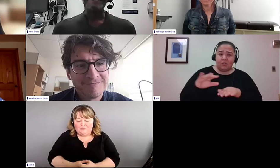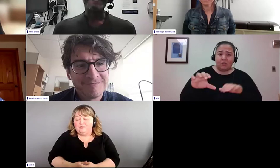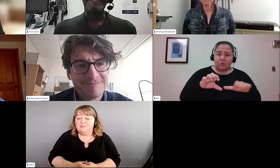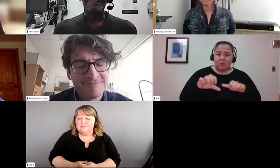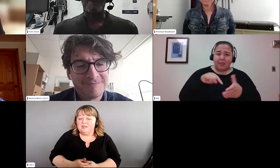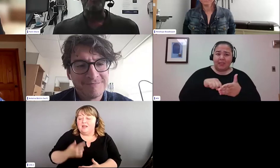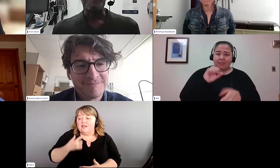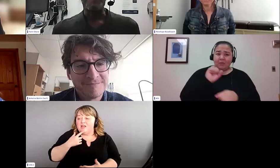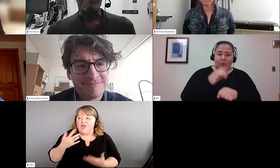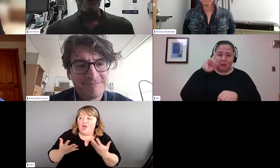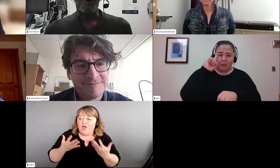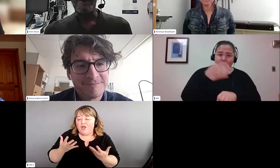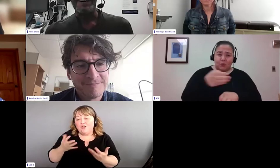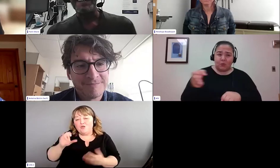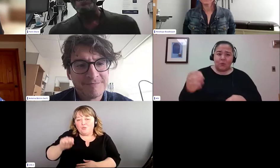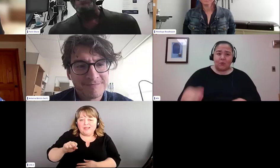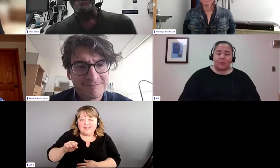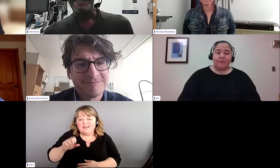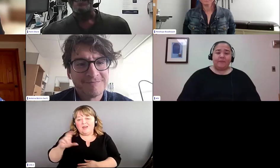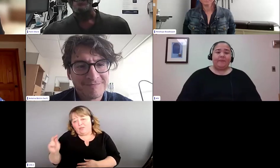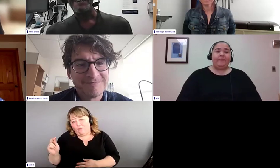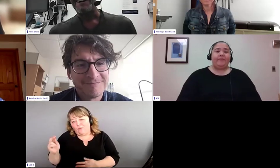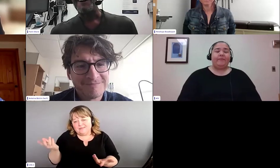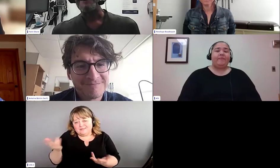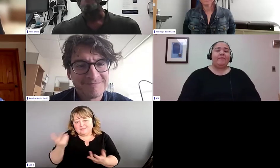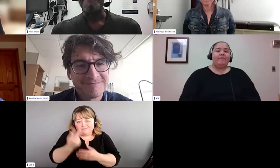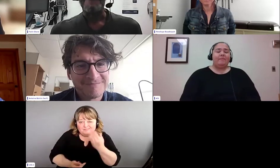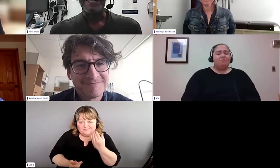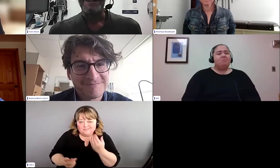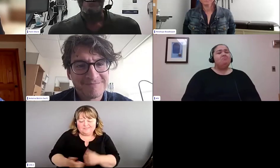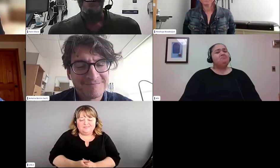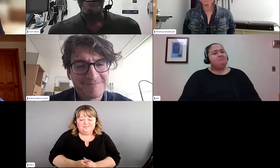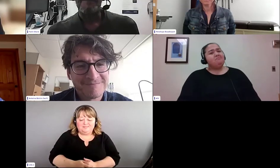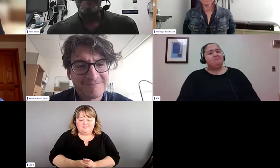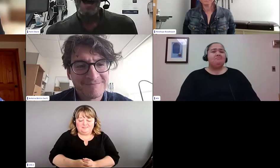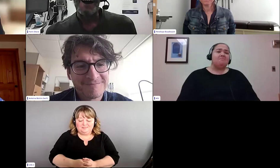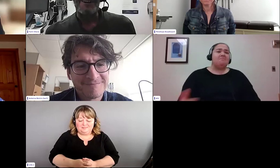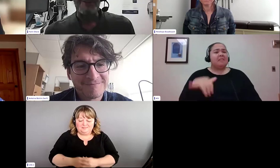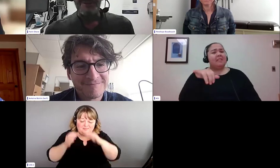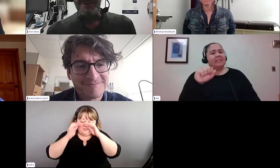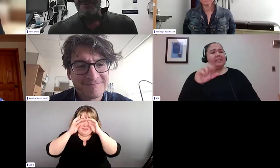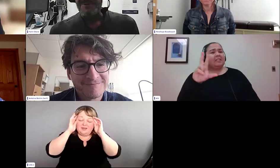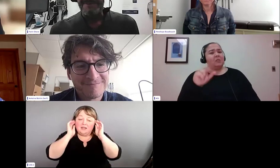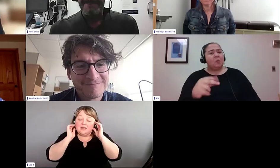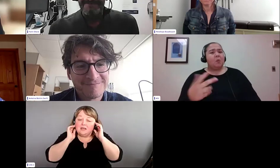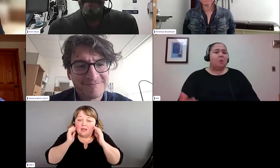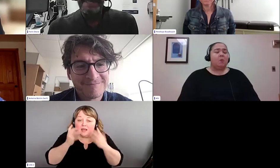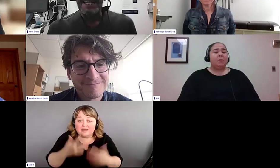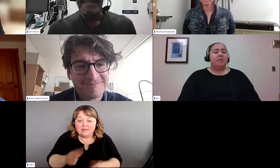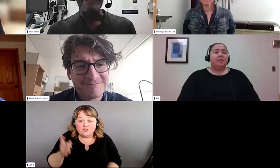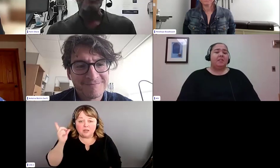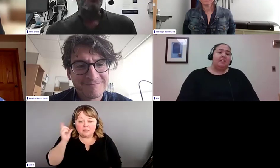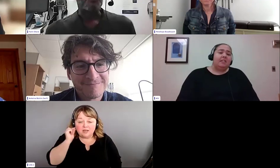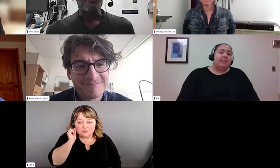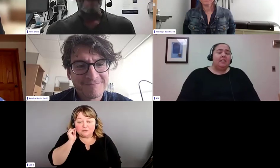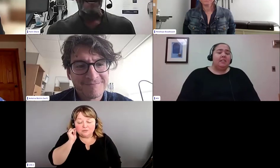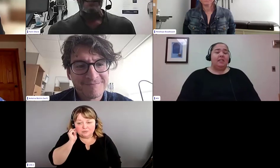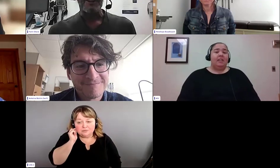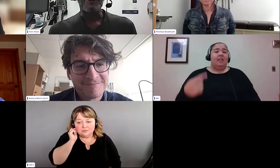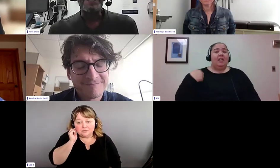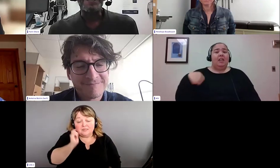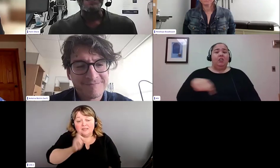for you? And it's like yes and no. Like, as we